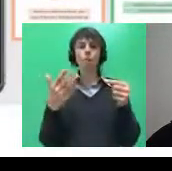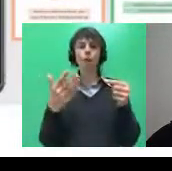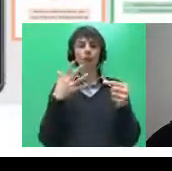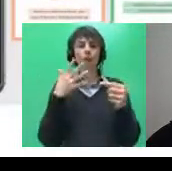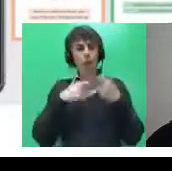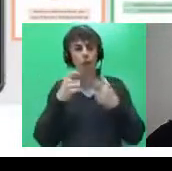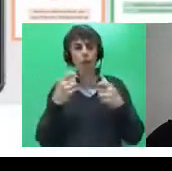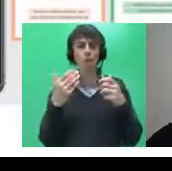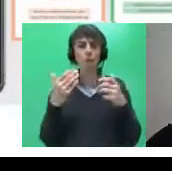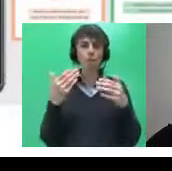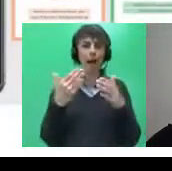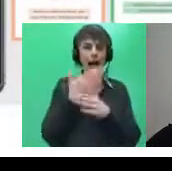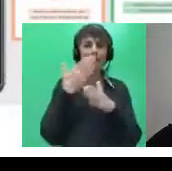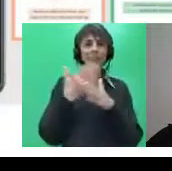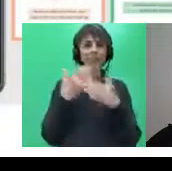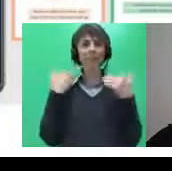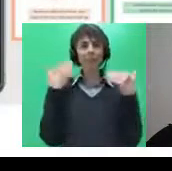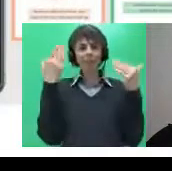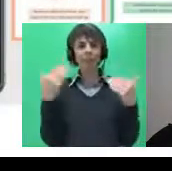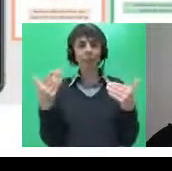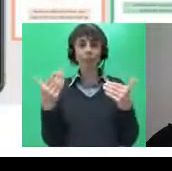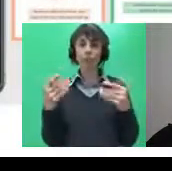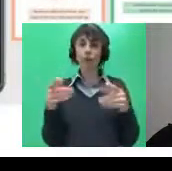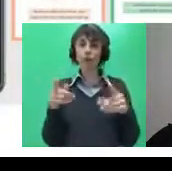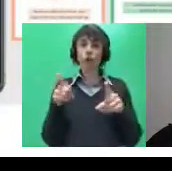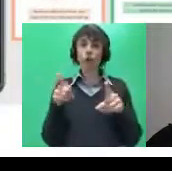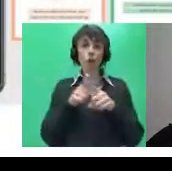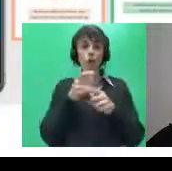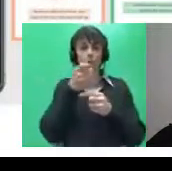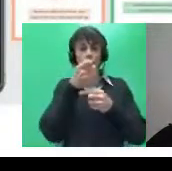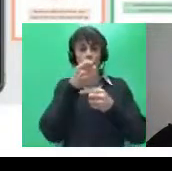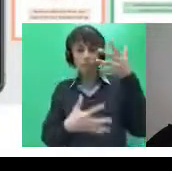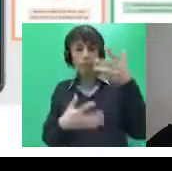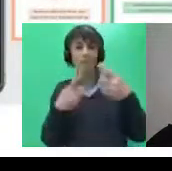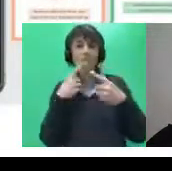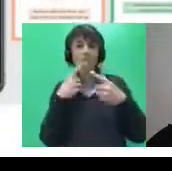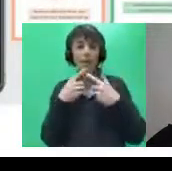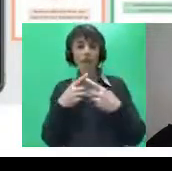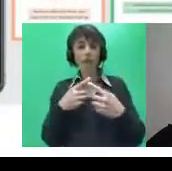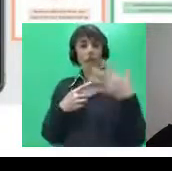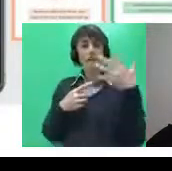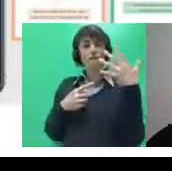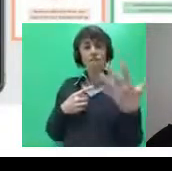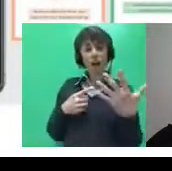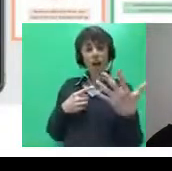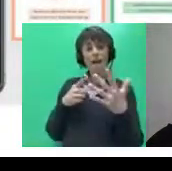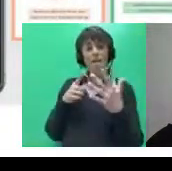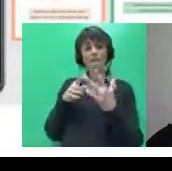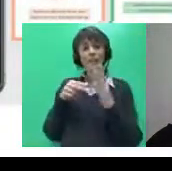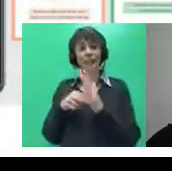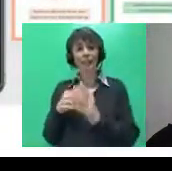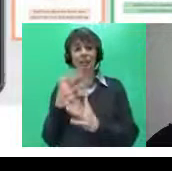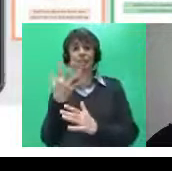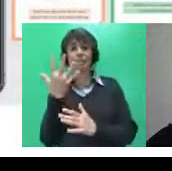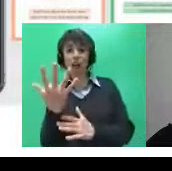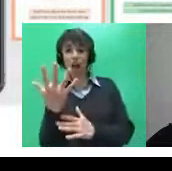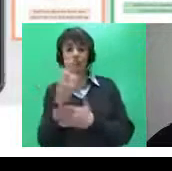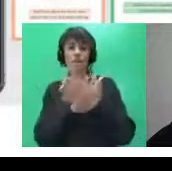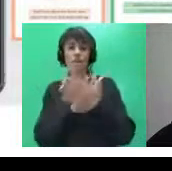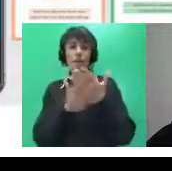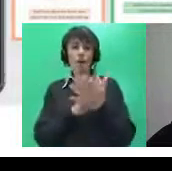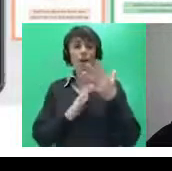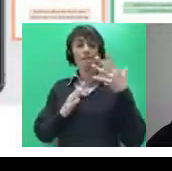of bite-sized movement ideas called 5 and 5. The idea being that you can get 5 different moves into 5 minutes and they're